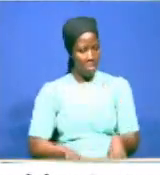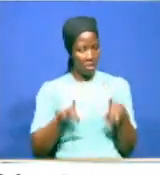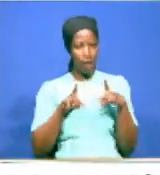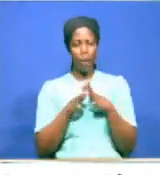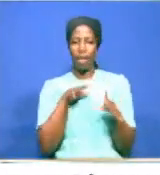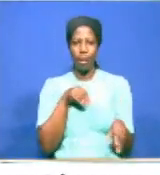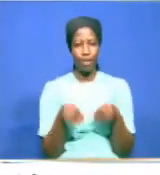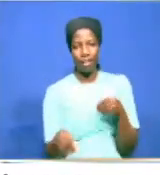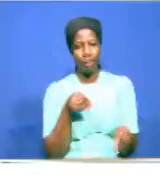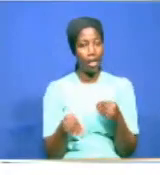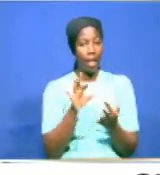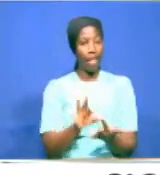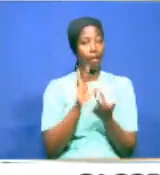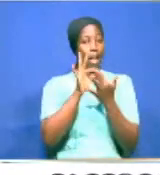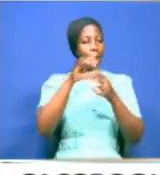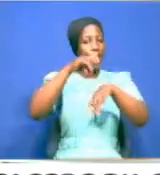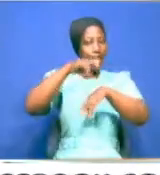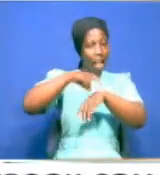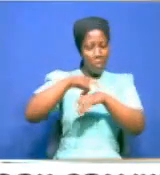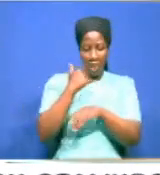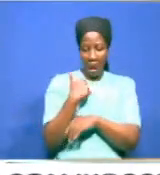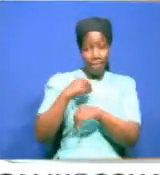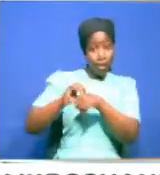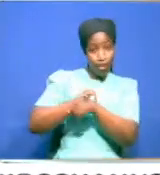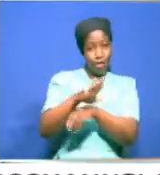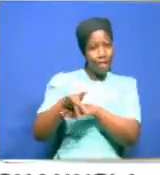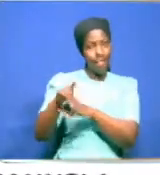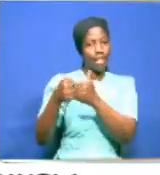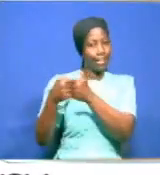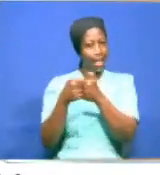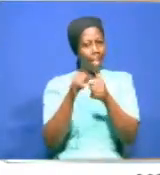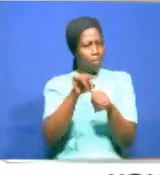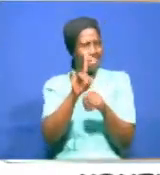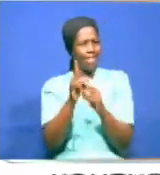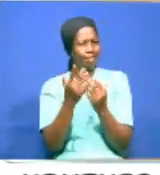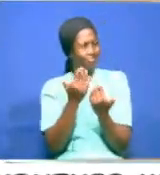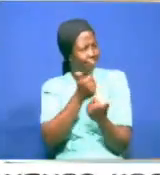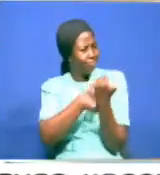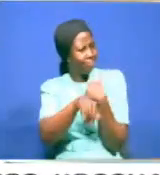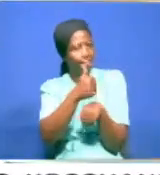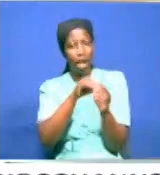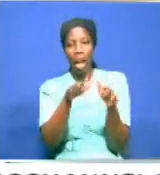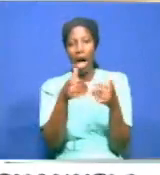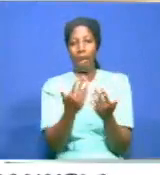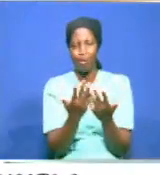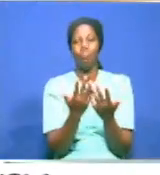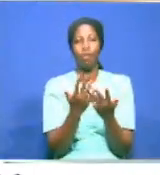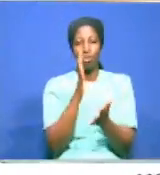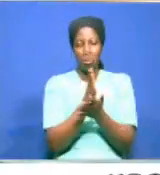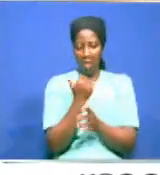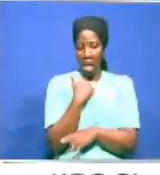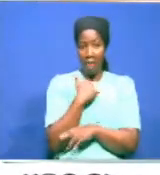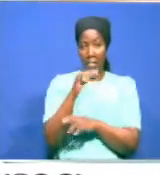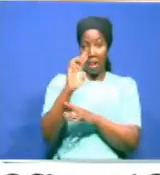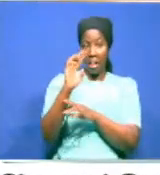and especially now when we have a COVID-19 challenge, actually coping. And actually we have a legislator who is